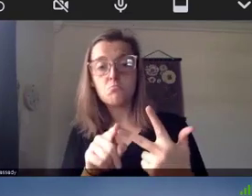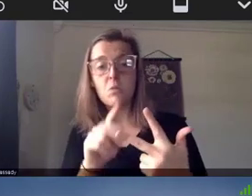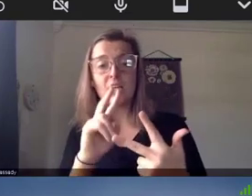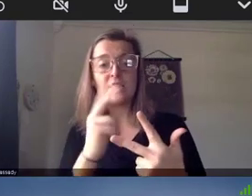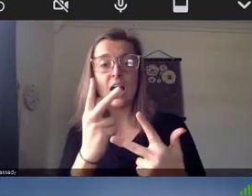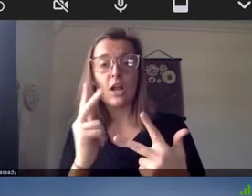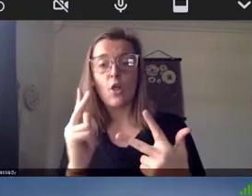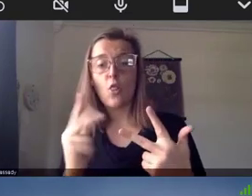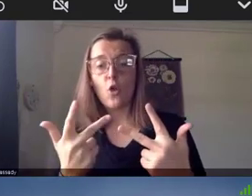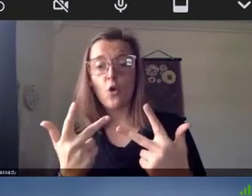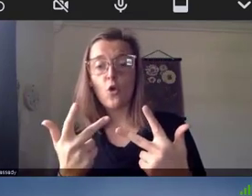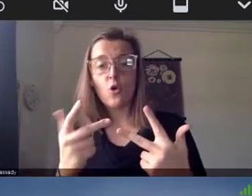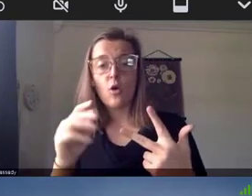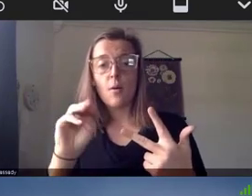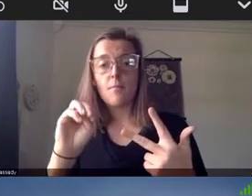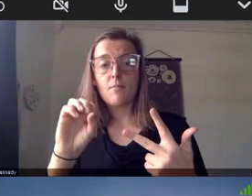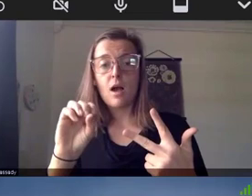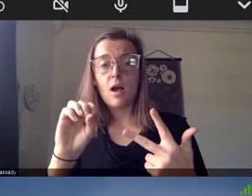right? So